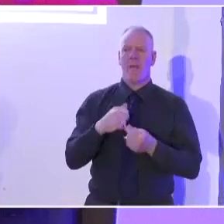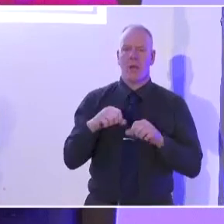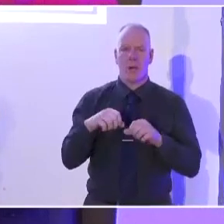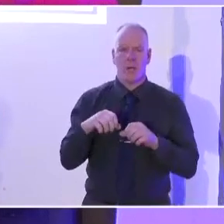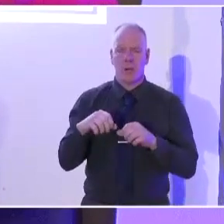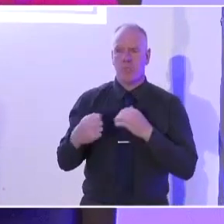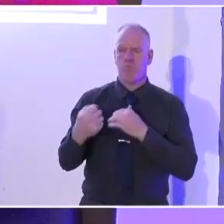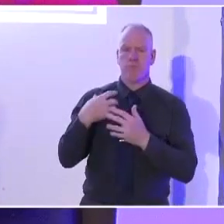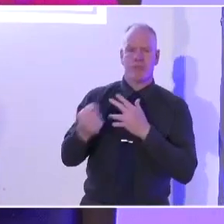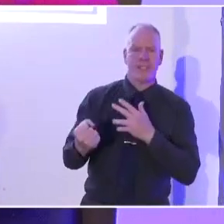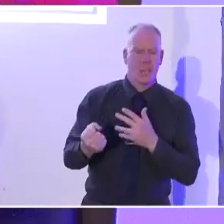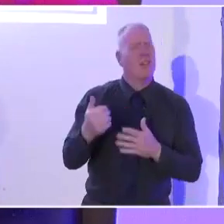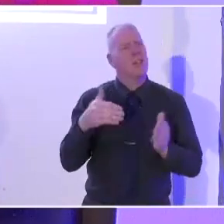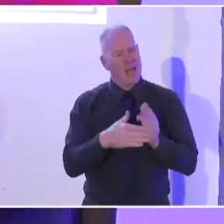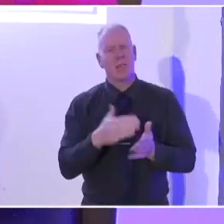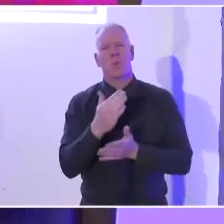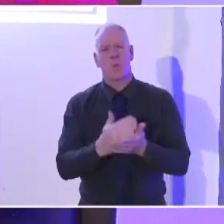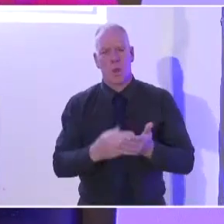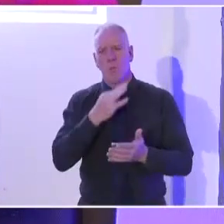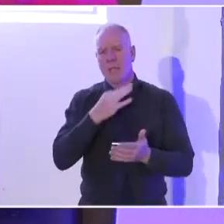I think there probably are some risks to that